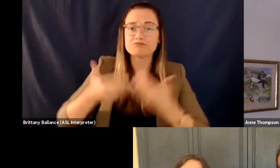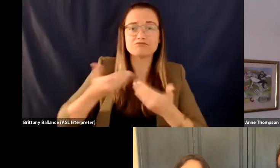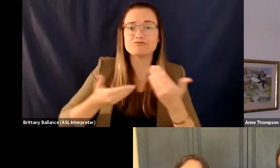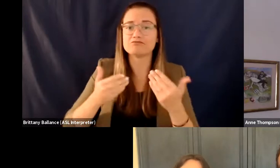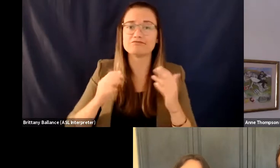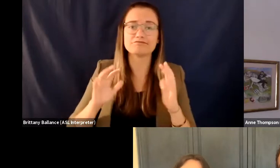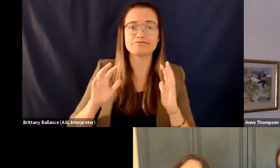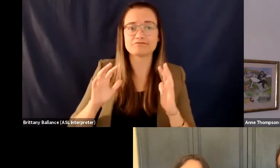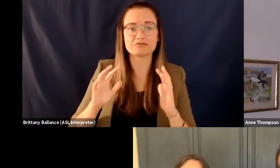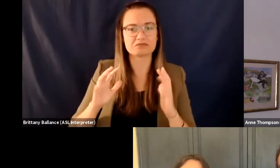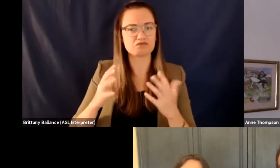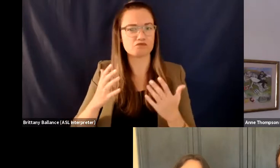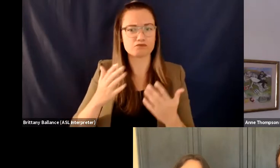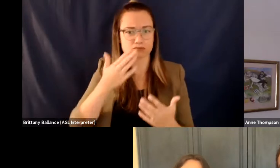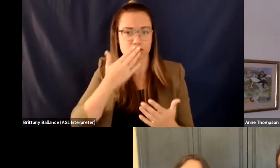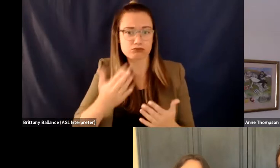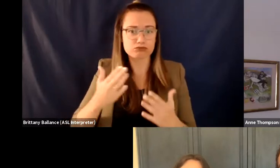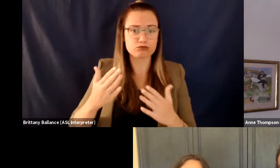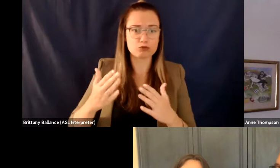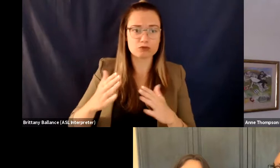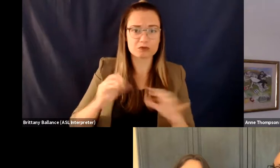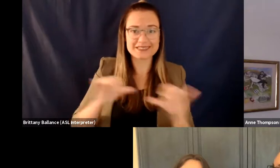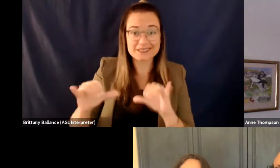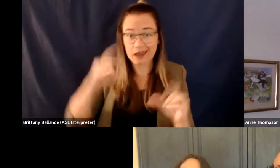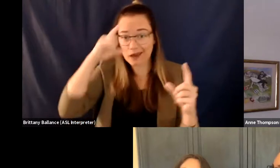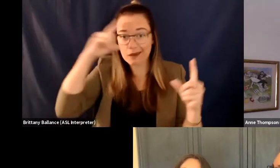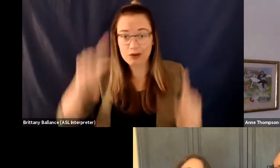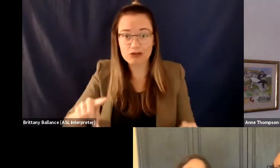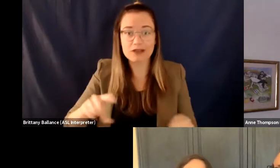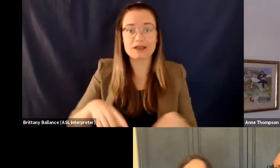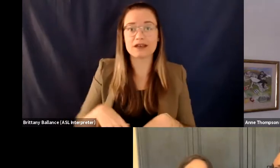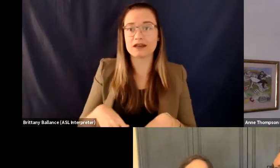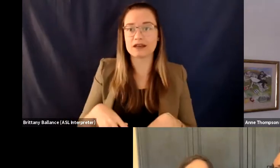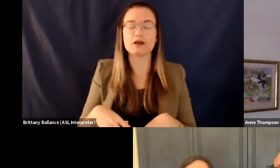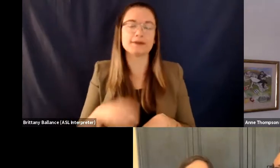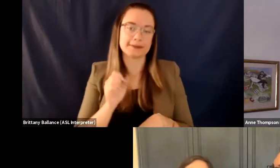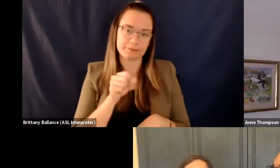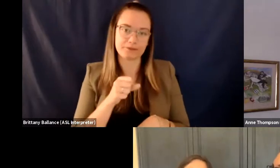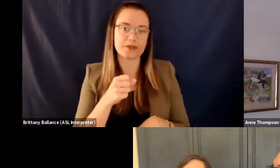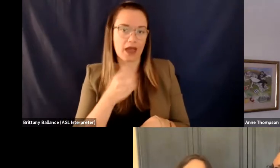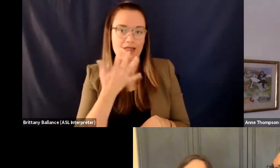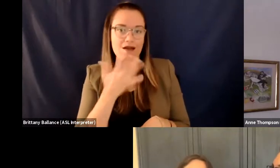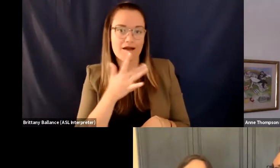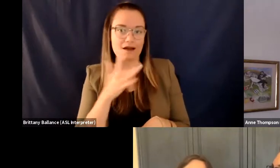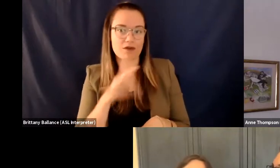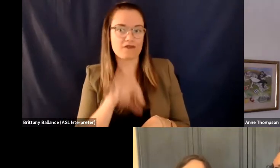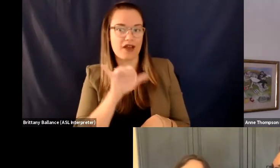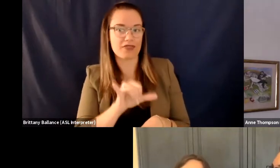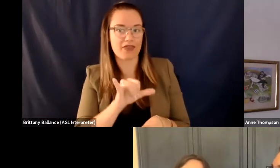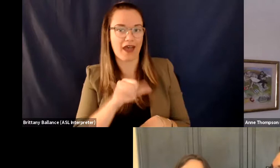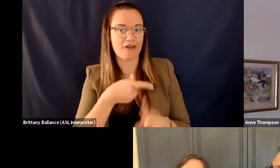know, reasonably a sane thing? Are you both? Yeah, I think we're lucky. We kind of found that in each